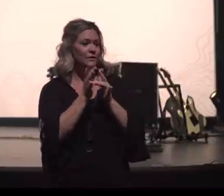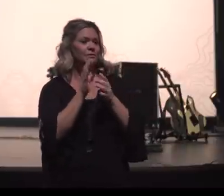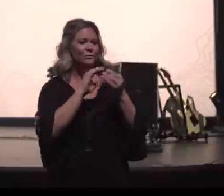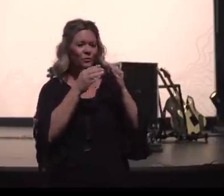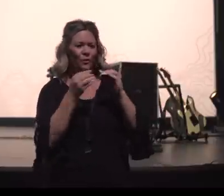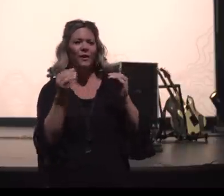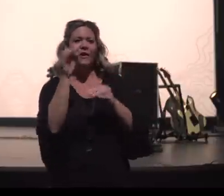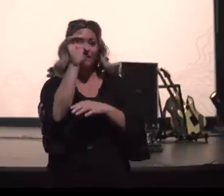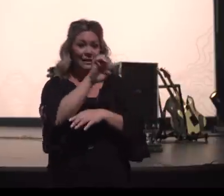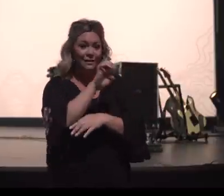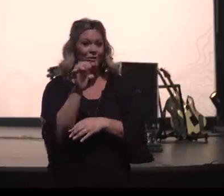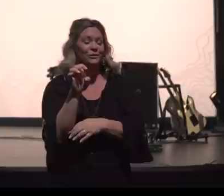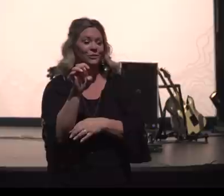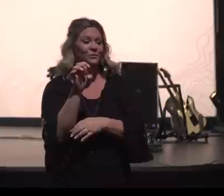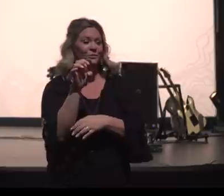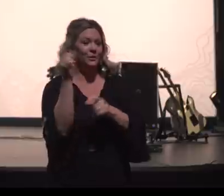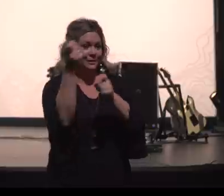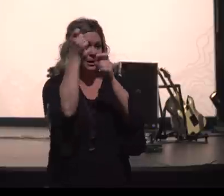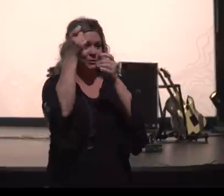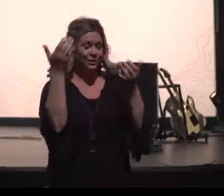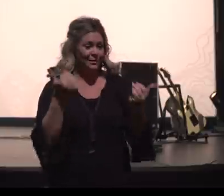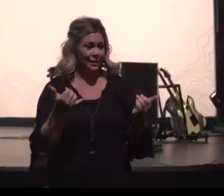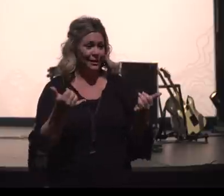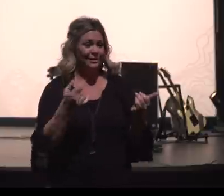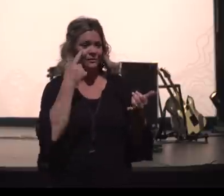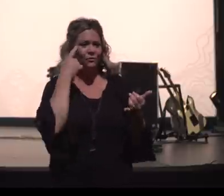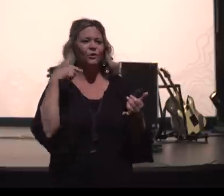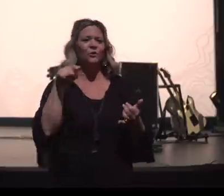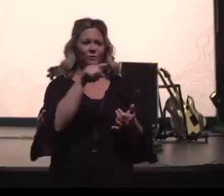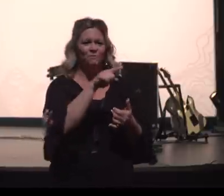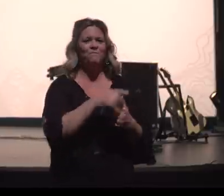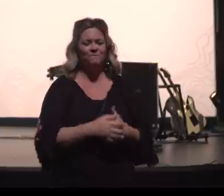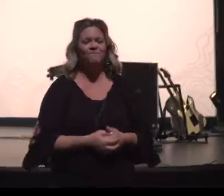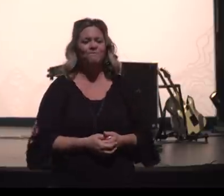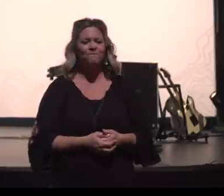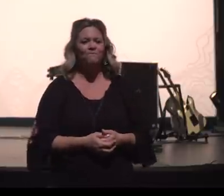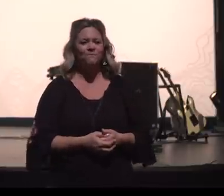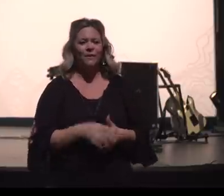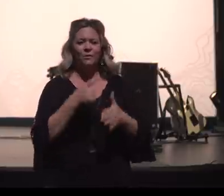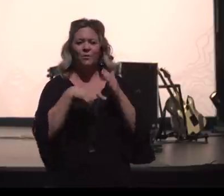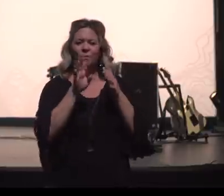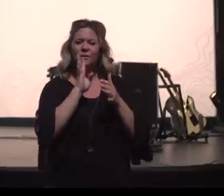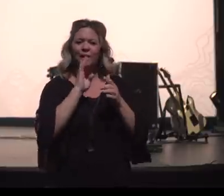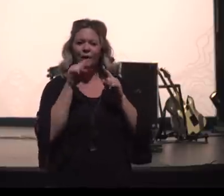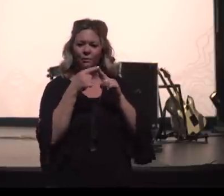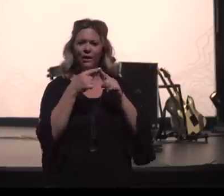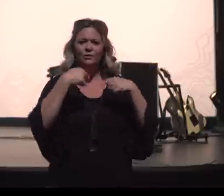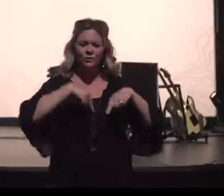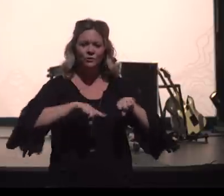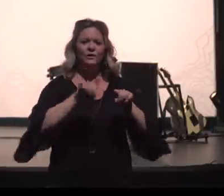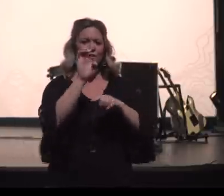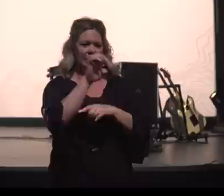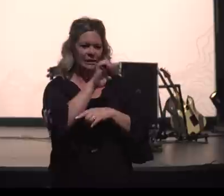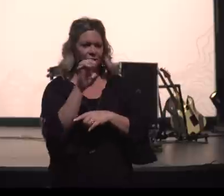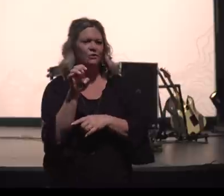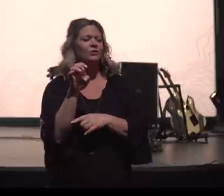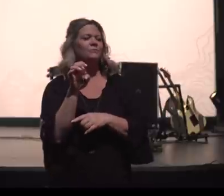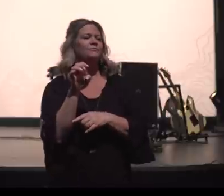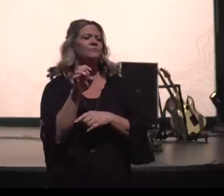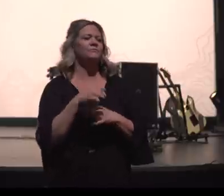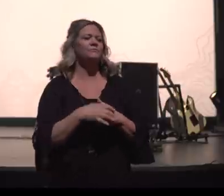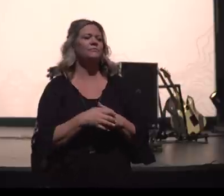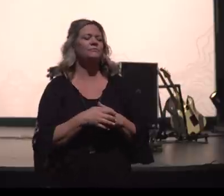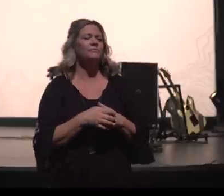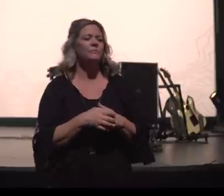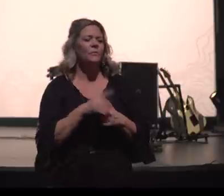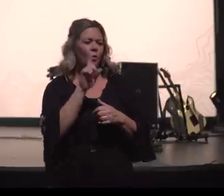of Easter, what we celebrate today, is for you. But here's what I want to talk about during our Easter message today. I want to answer